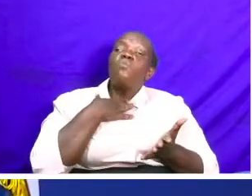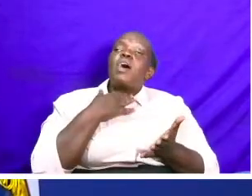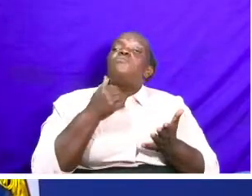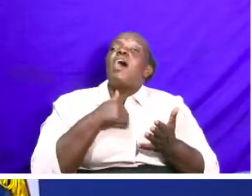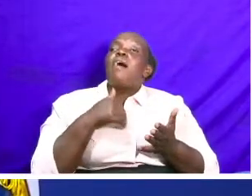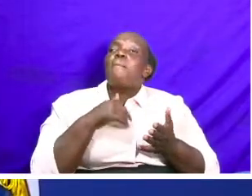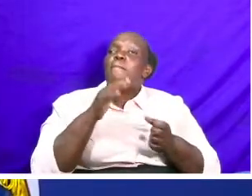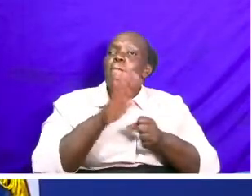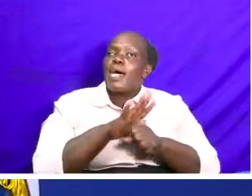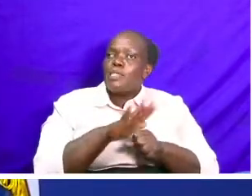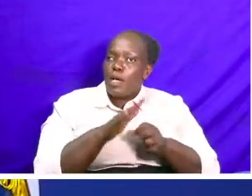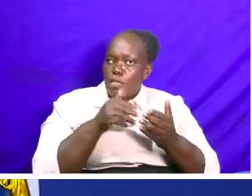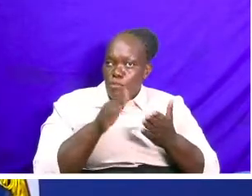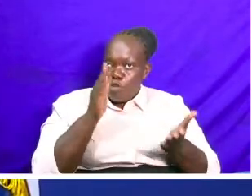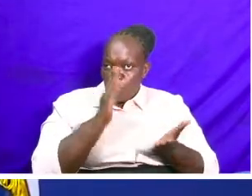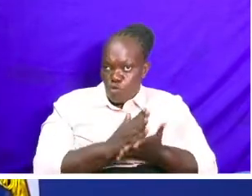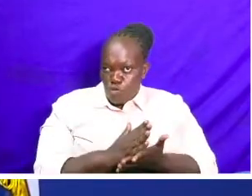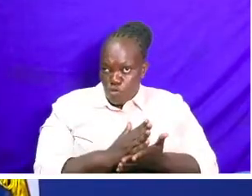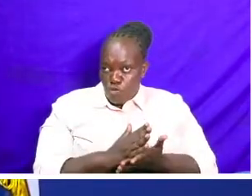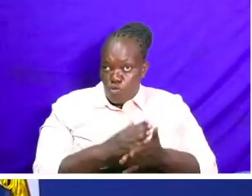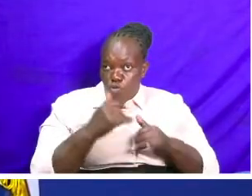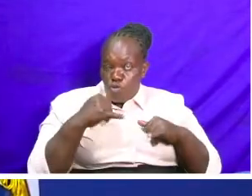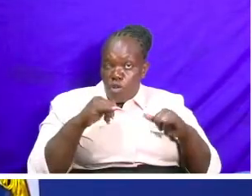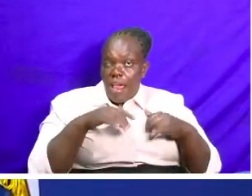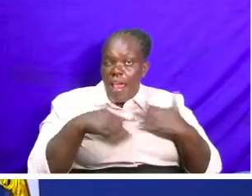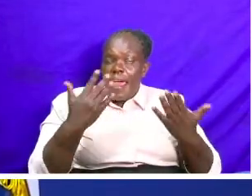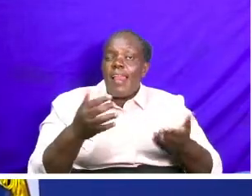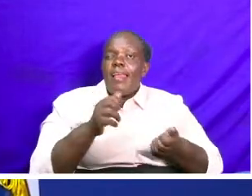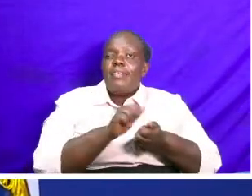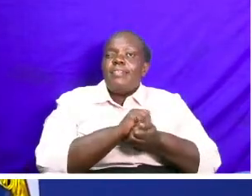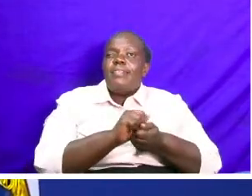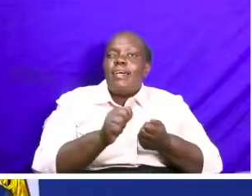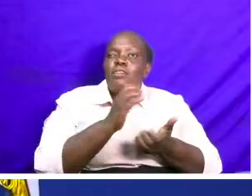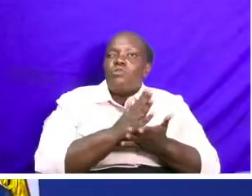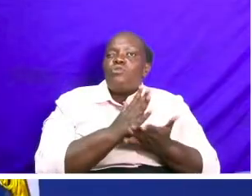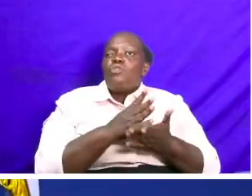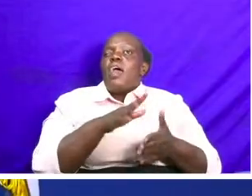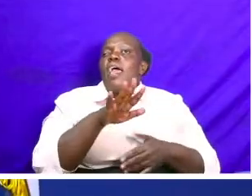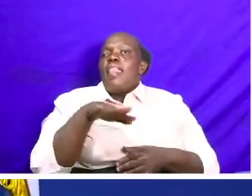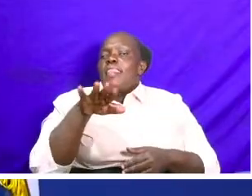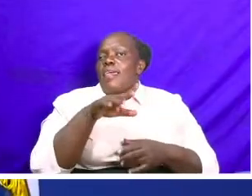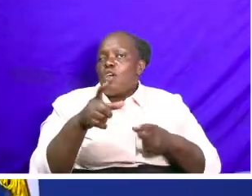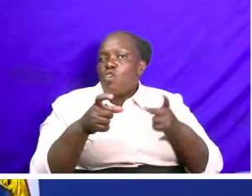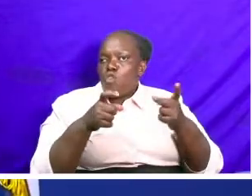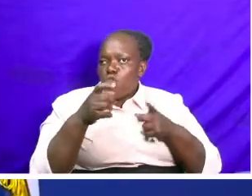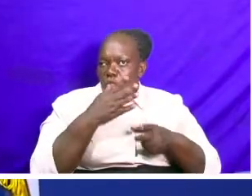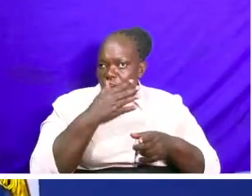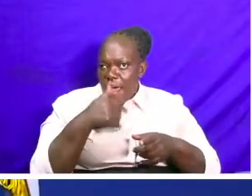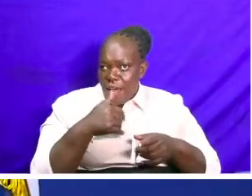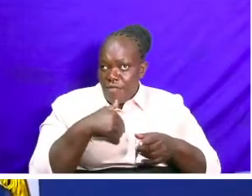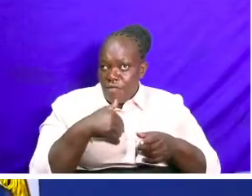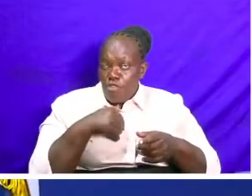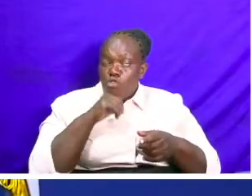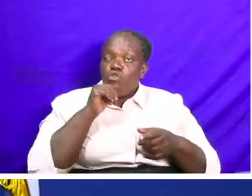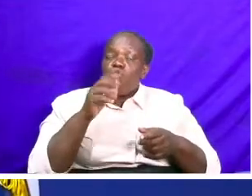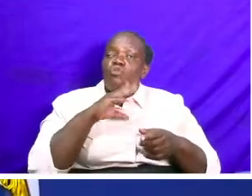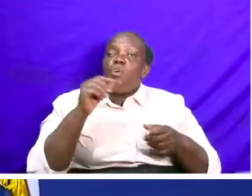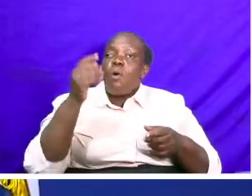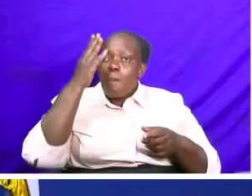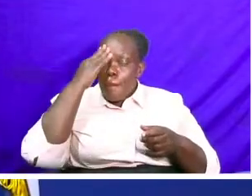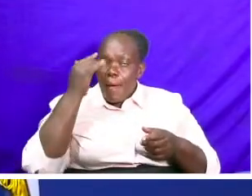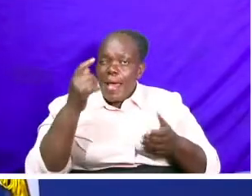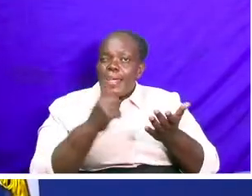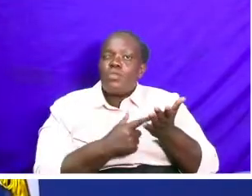more possibly. That's maybe the bare minimum to ensure in case of any disaster, at least there are some mitigating factors. Let's not just go by